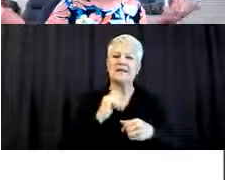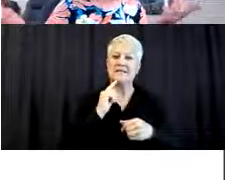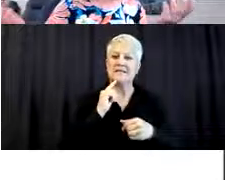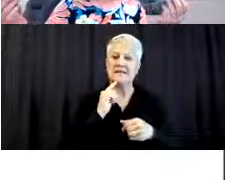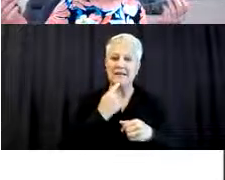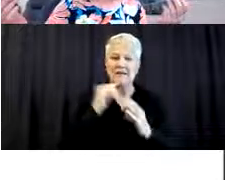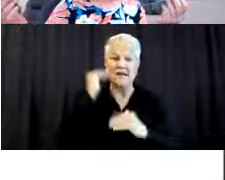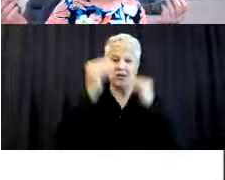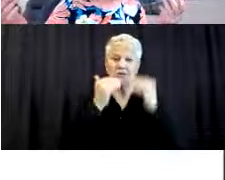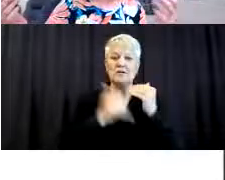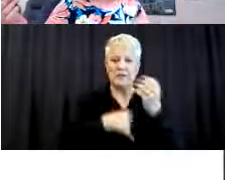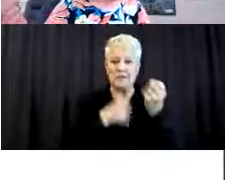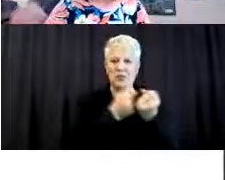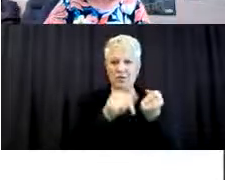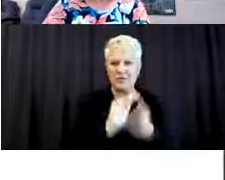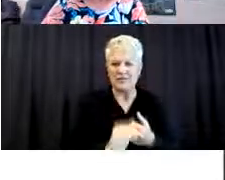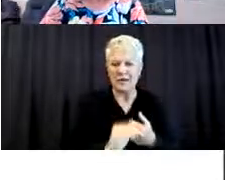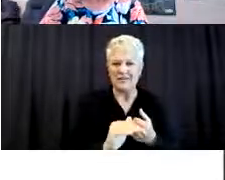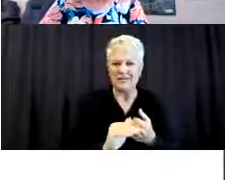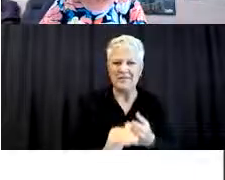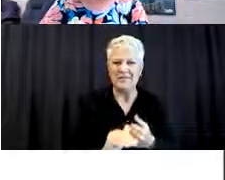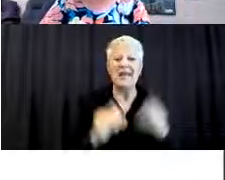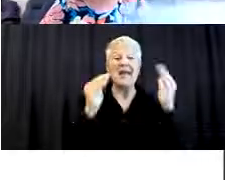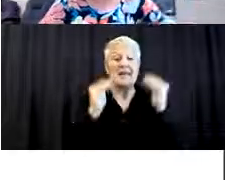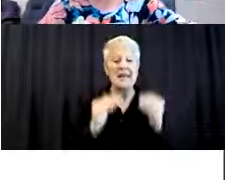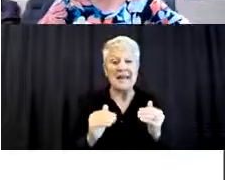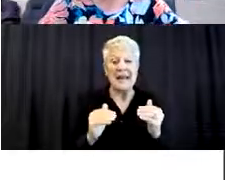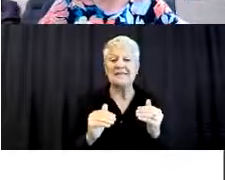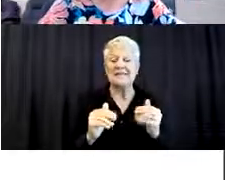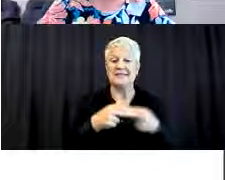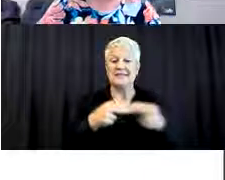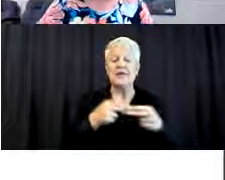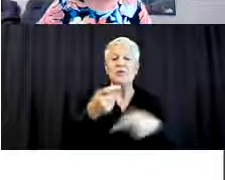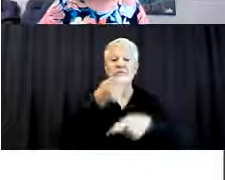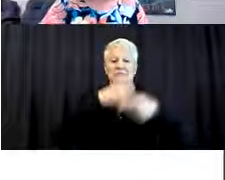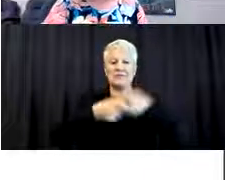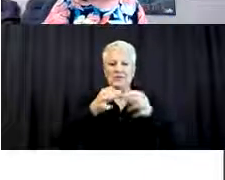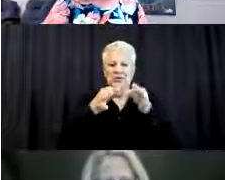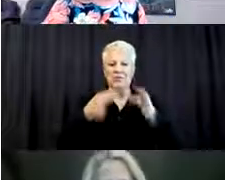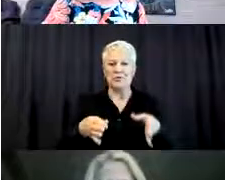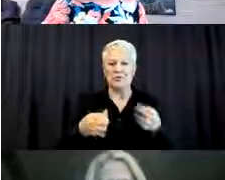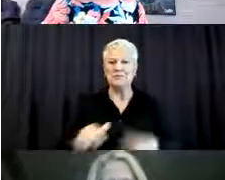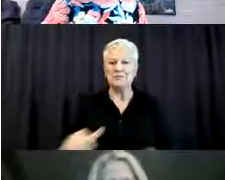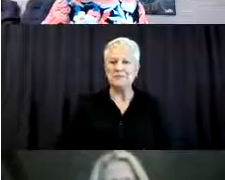adults around that child. Let's go to the next slide, please.